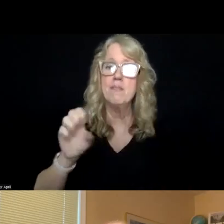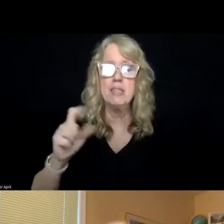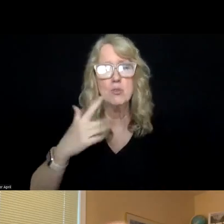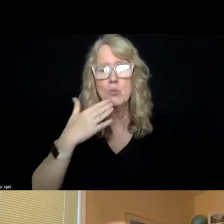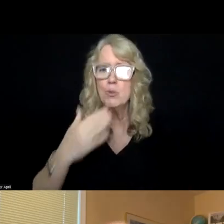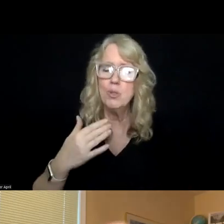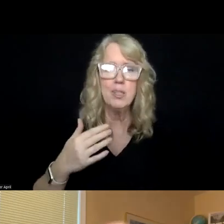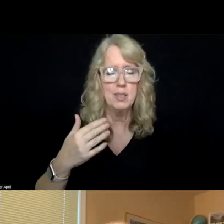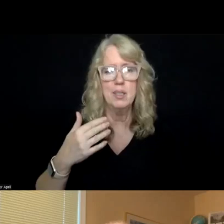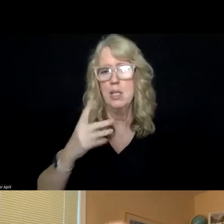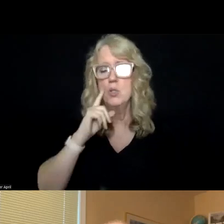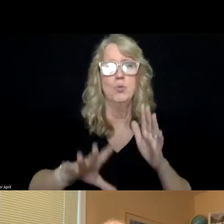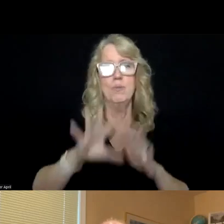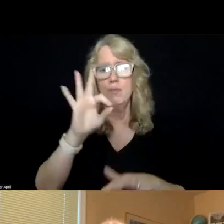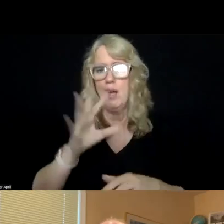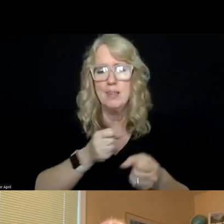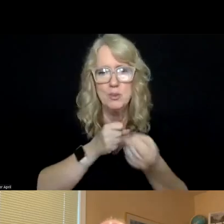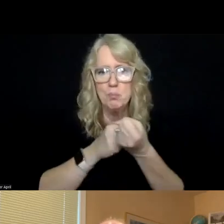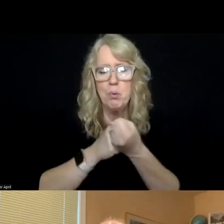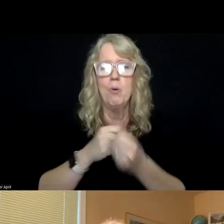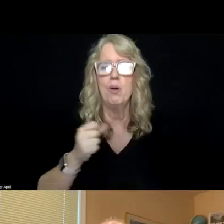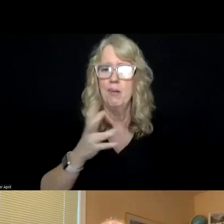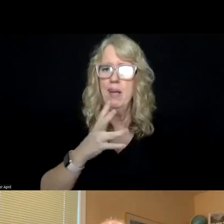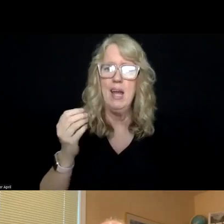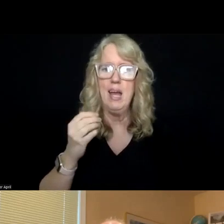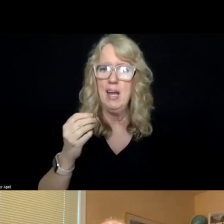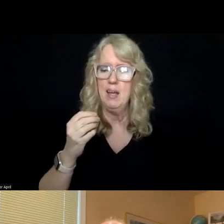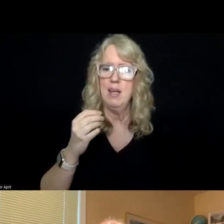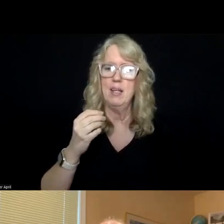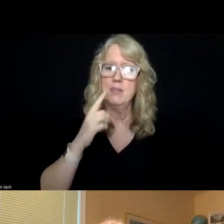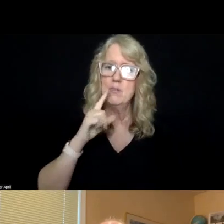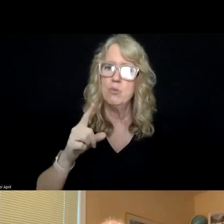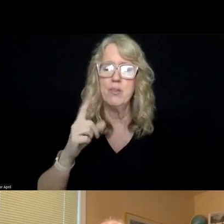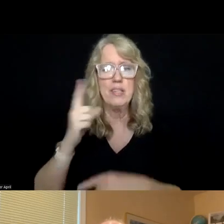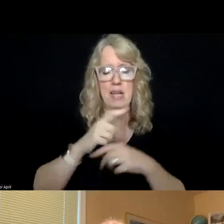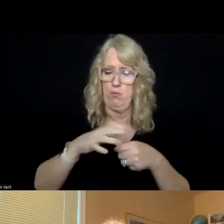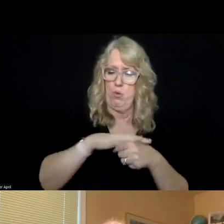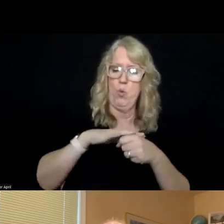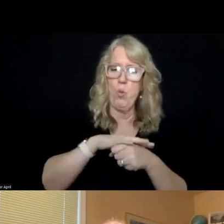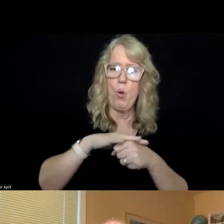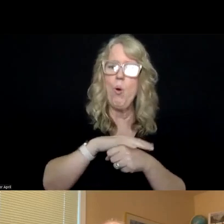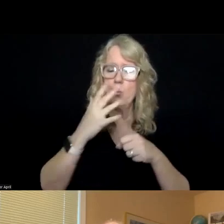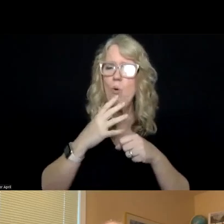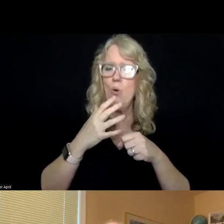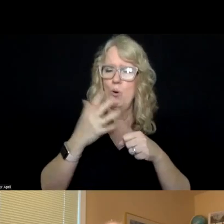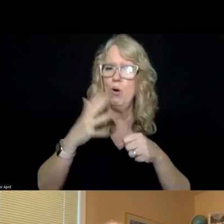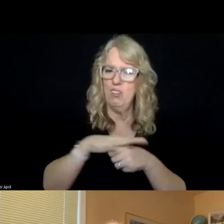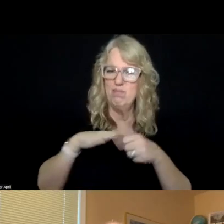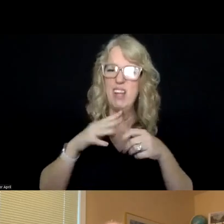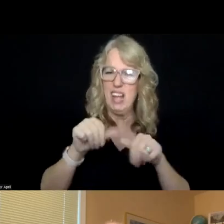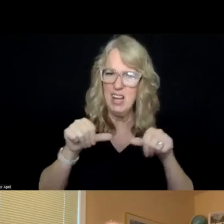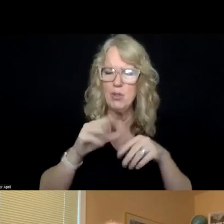way to find support or to get this, get the state and local jurisdictions too to